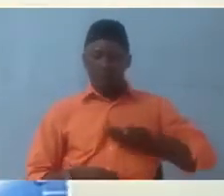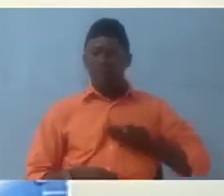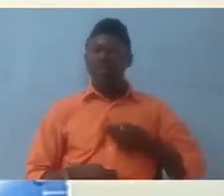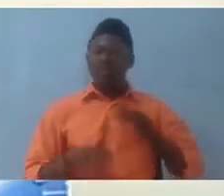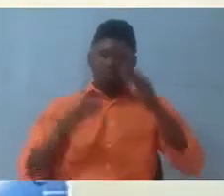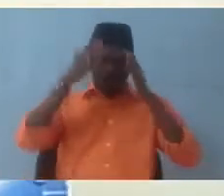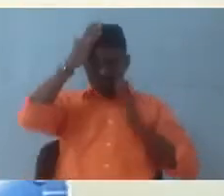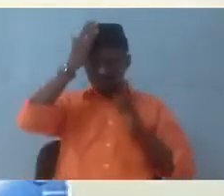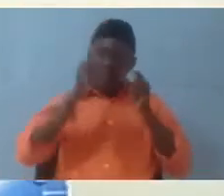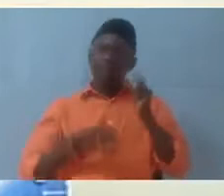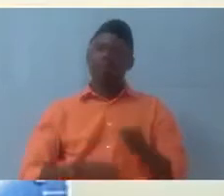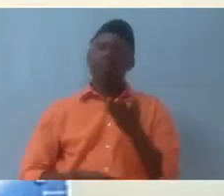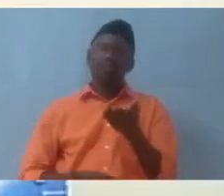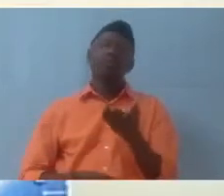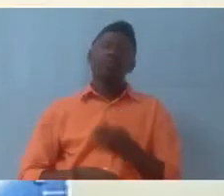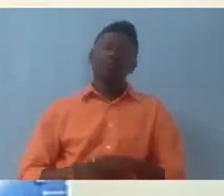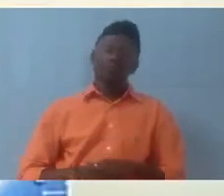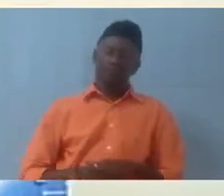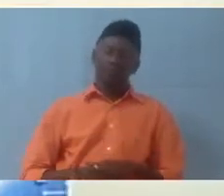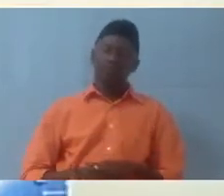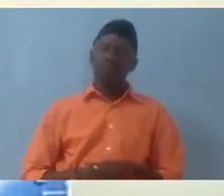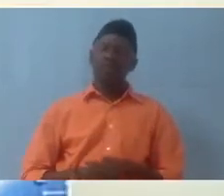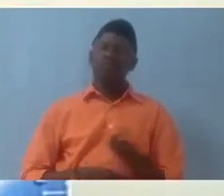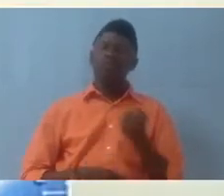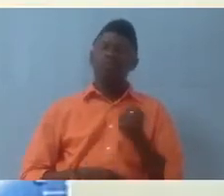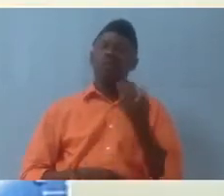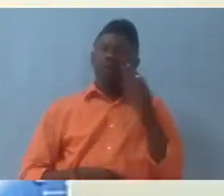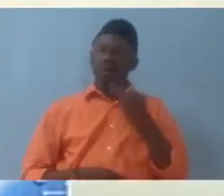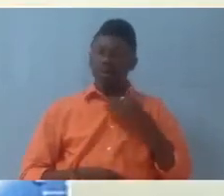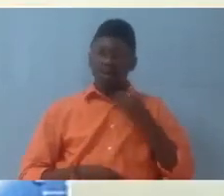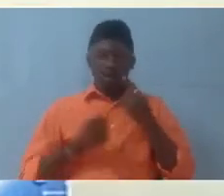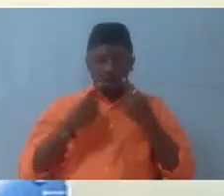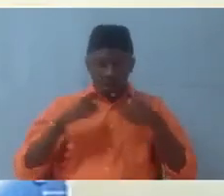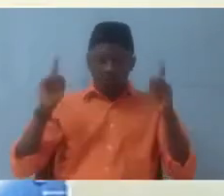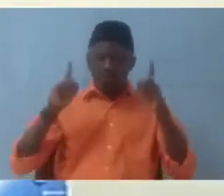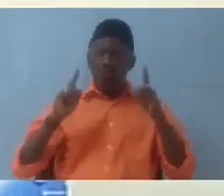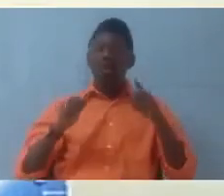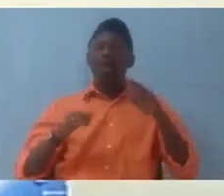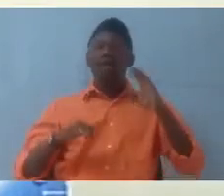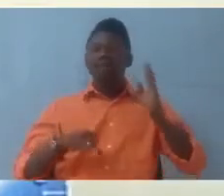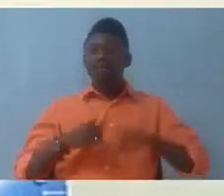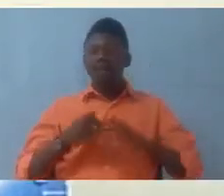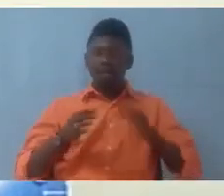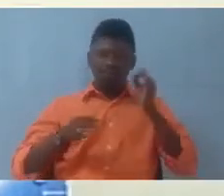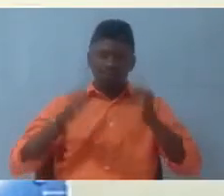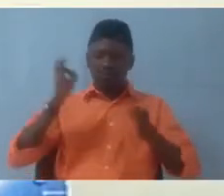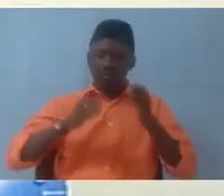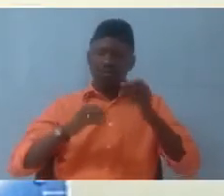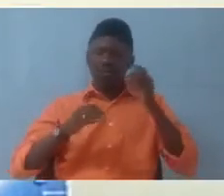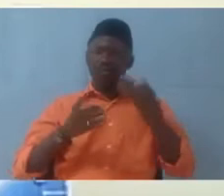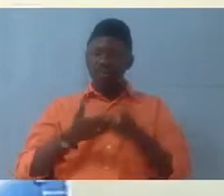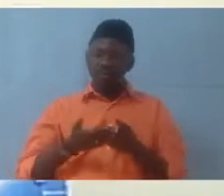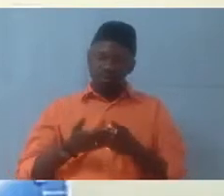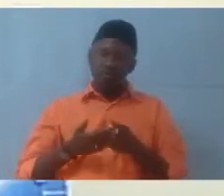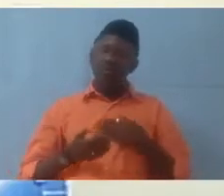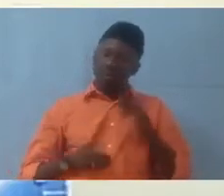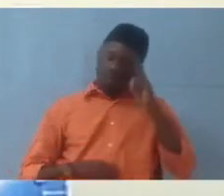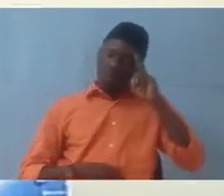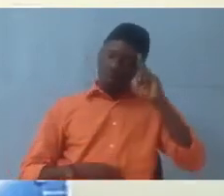when I delivered the judgment, jamono bi nga xamne agal na suma dogal, I went home as usual. Ma ñibi continue with my private life.